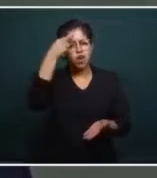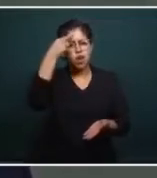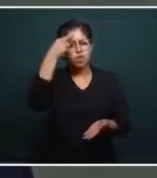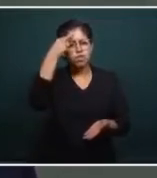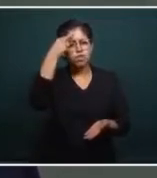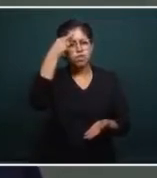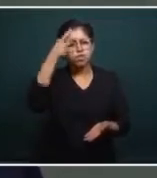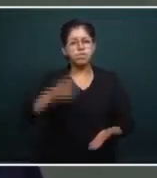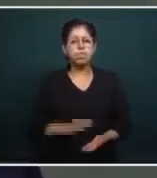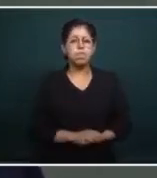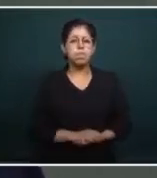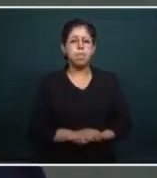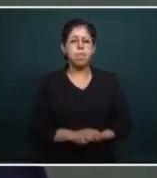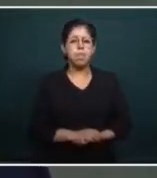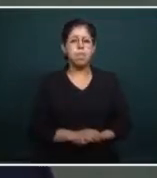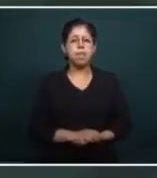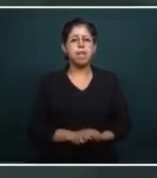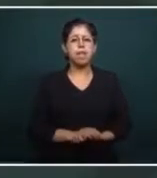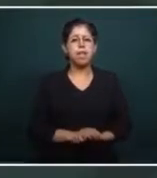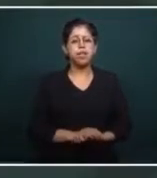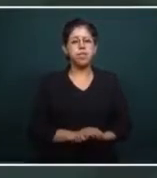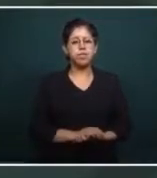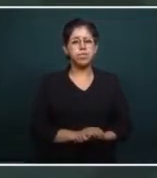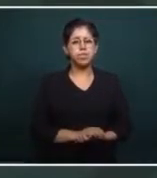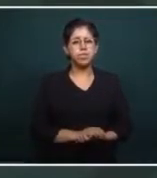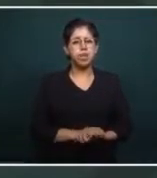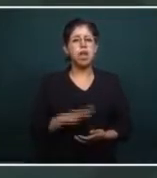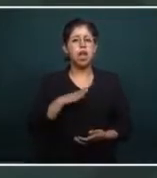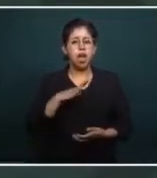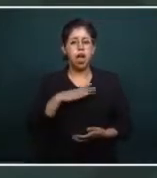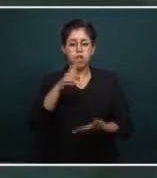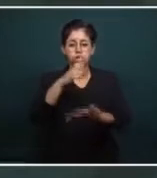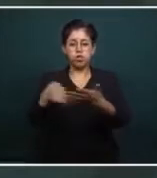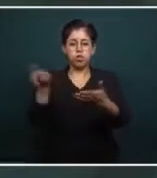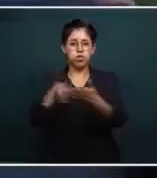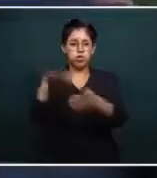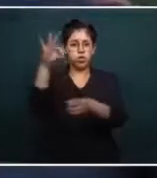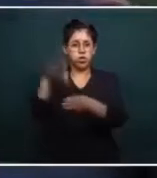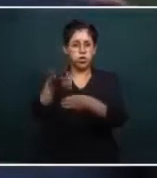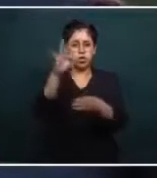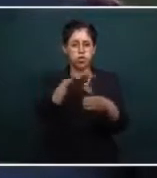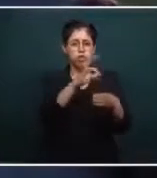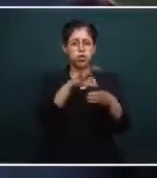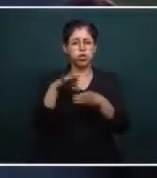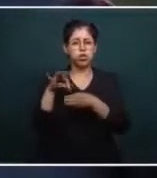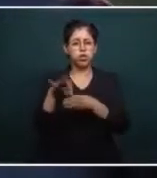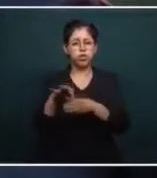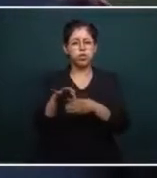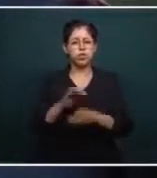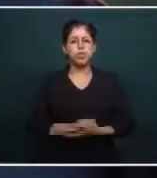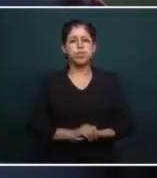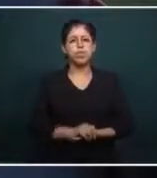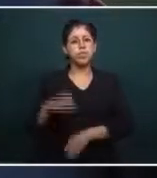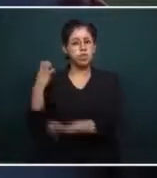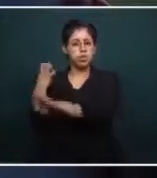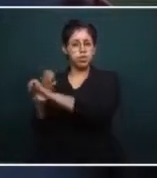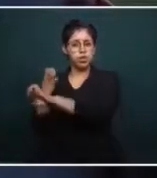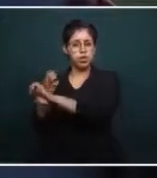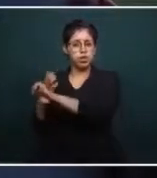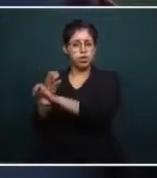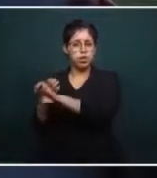circunstancia present that these special circumstances, there's elections en Estados Unidos. in